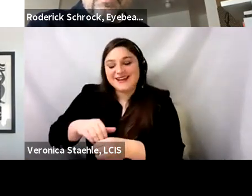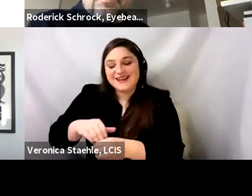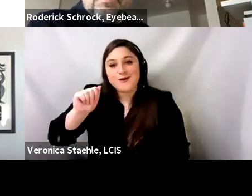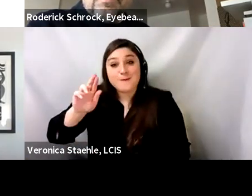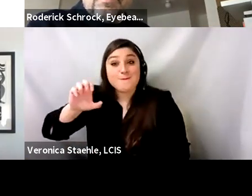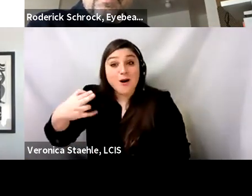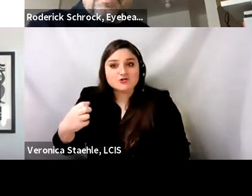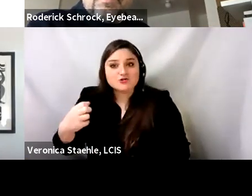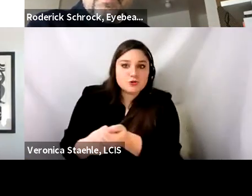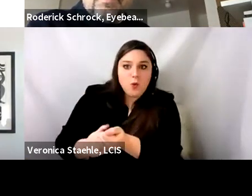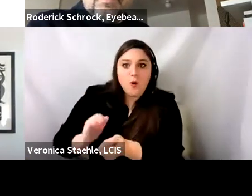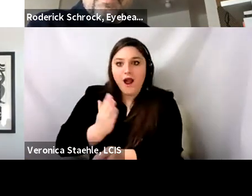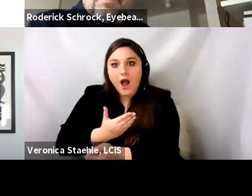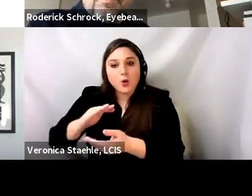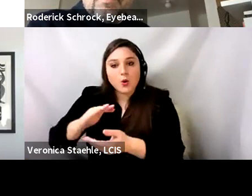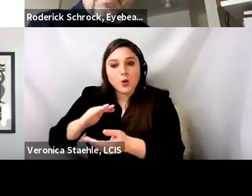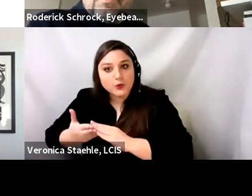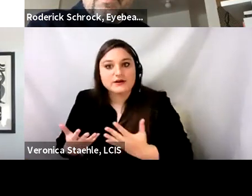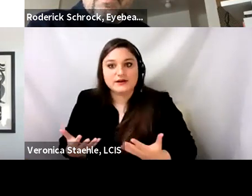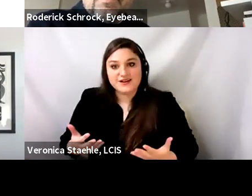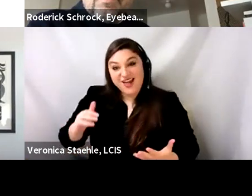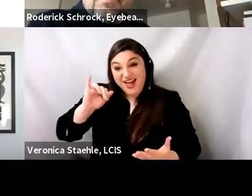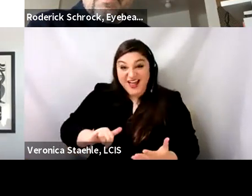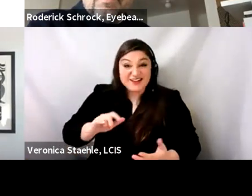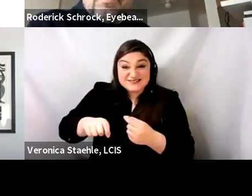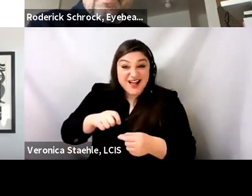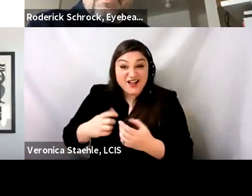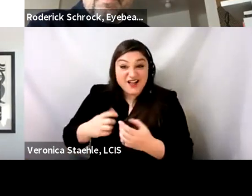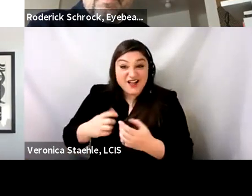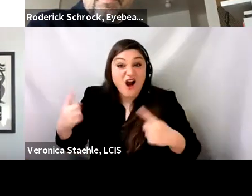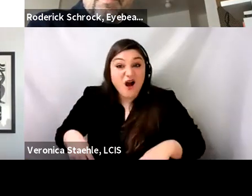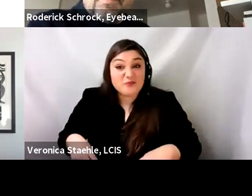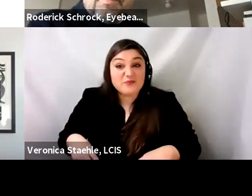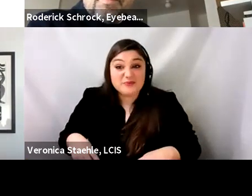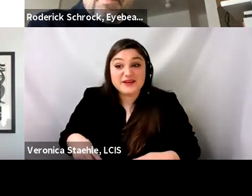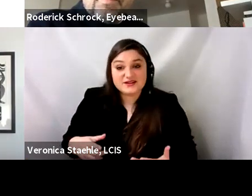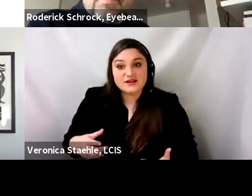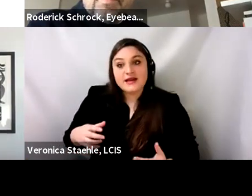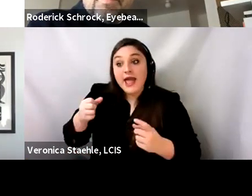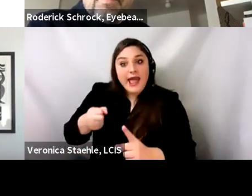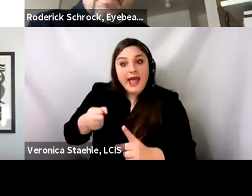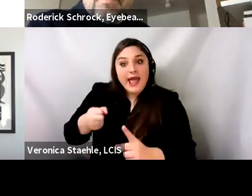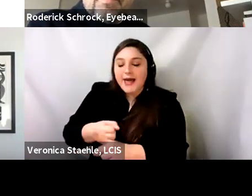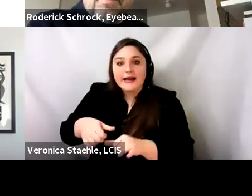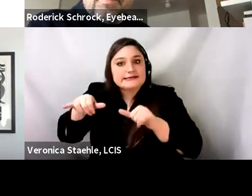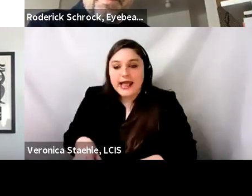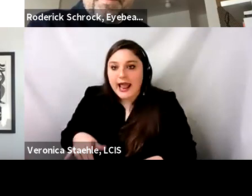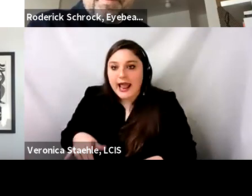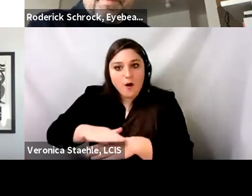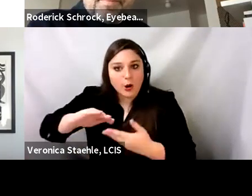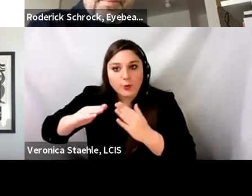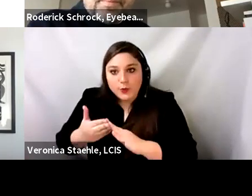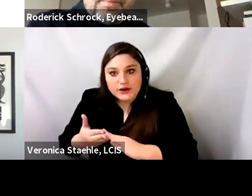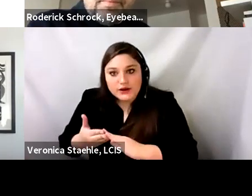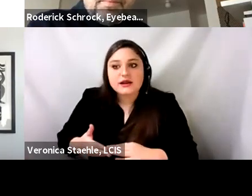be and did occur in terms of the impact on our community, but certainly in terms